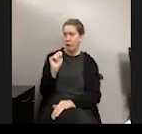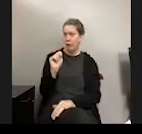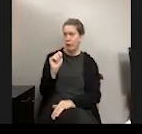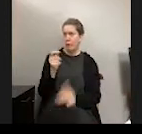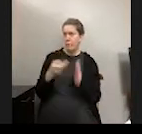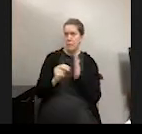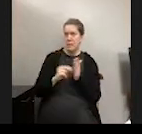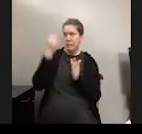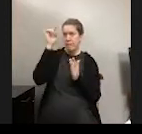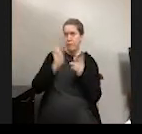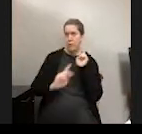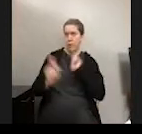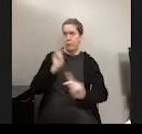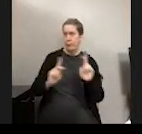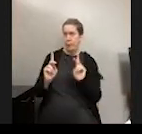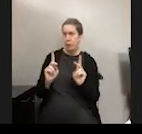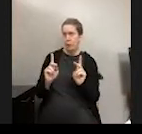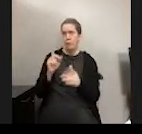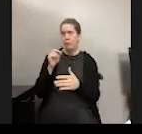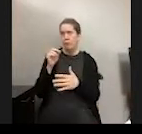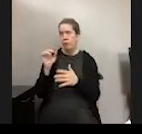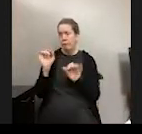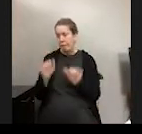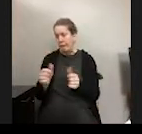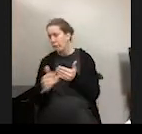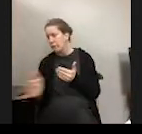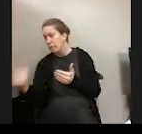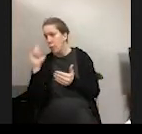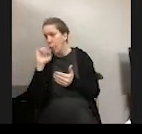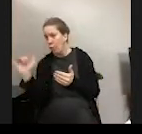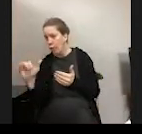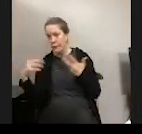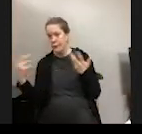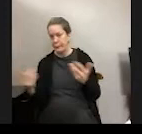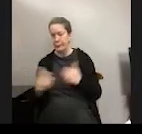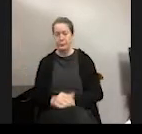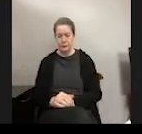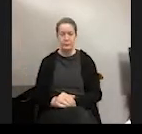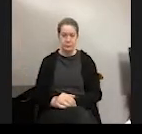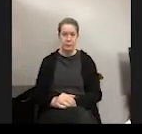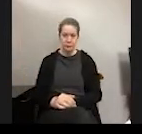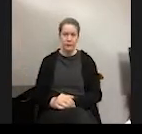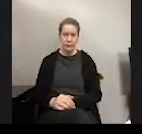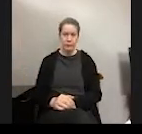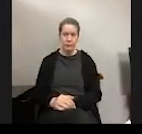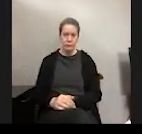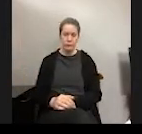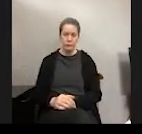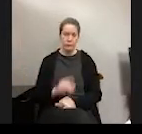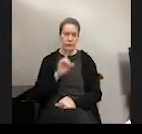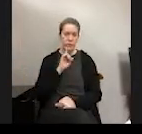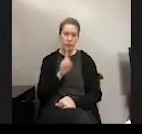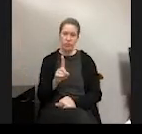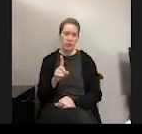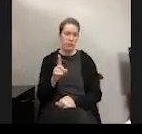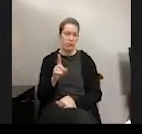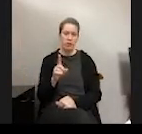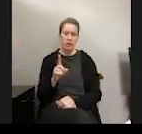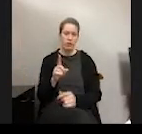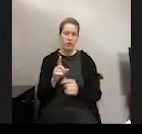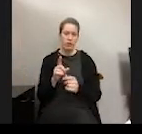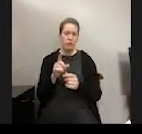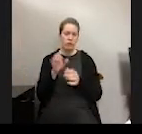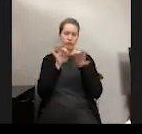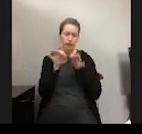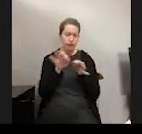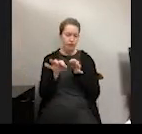more broadly across the whole city. Yeah, and just to add on, yeah, it's a complete bit of a redefinition of what public art will be in the city of